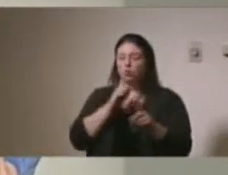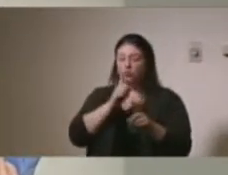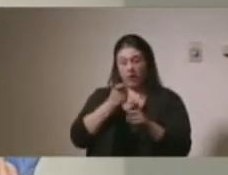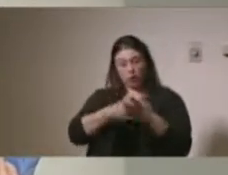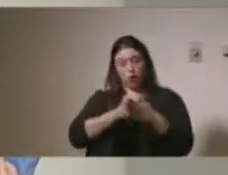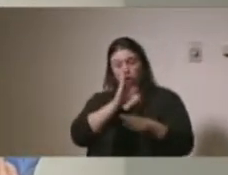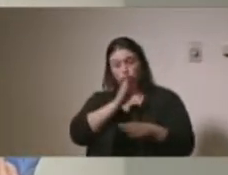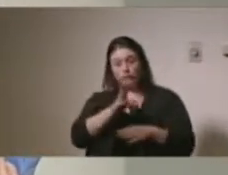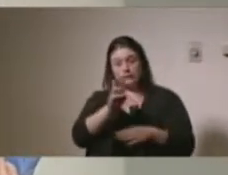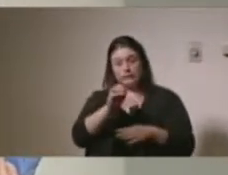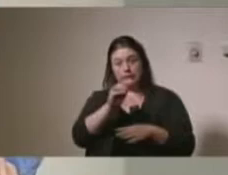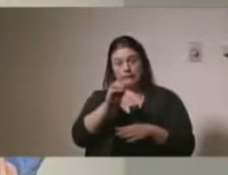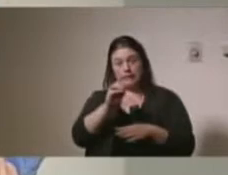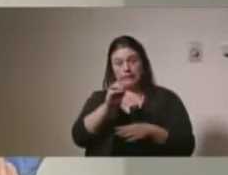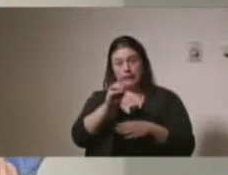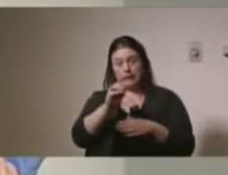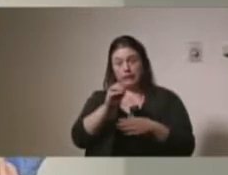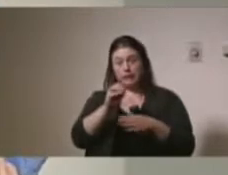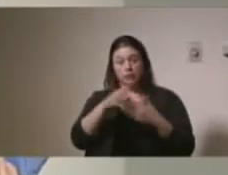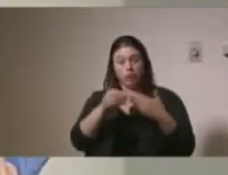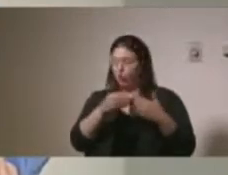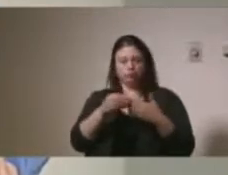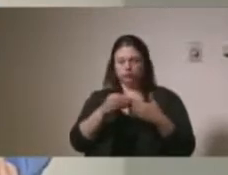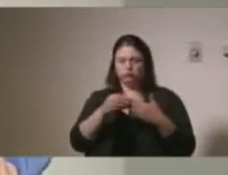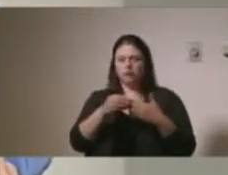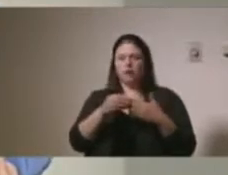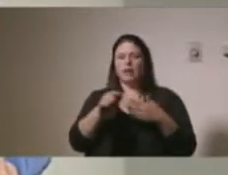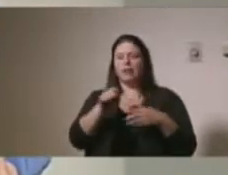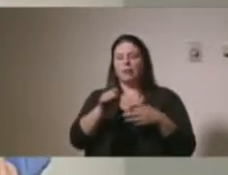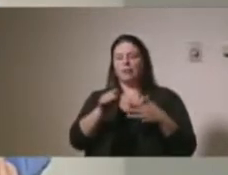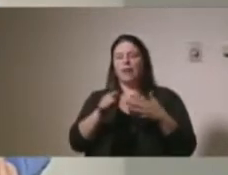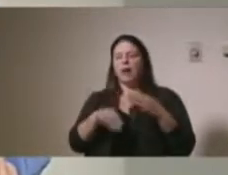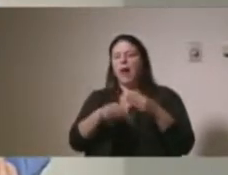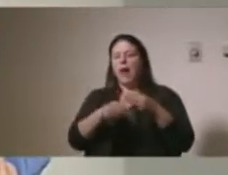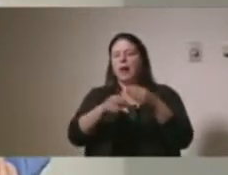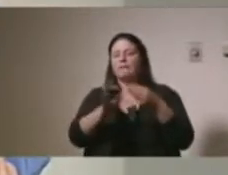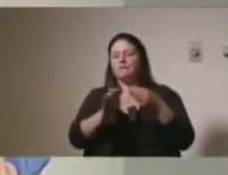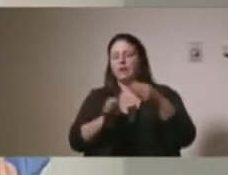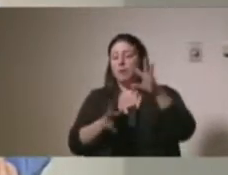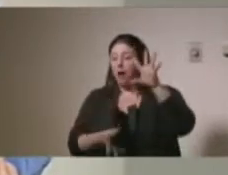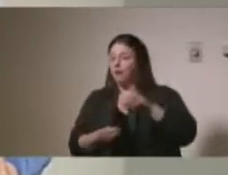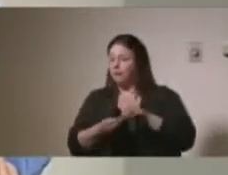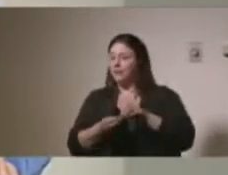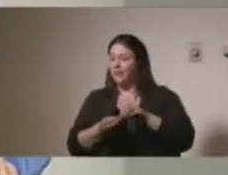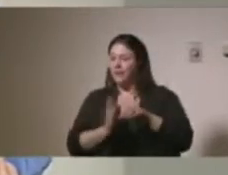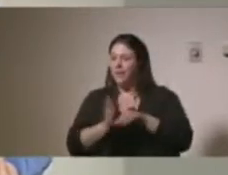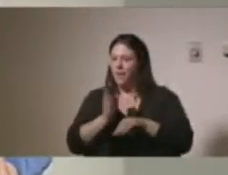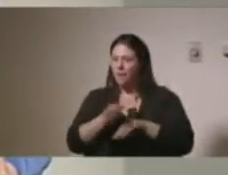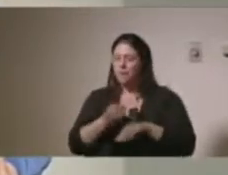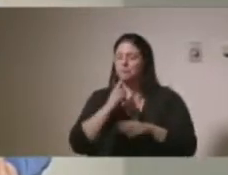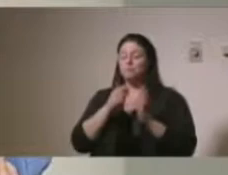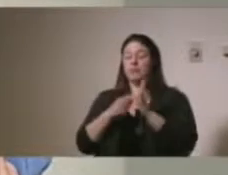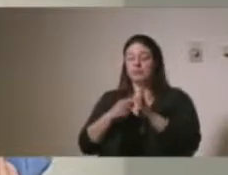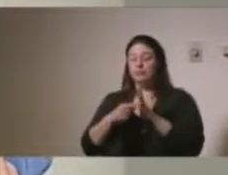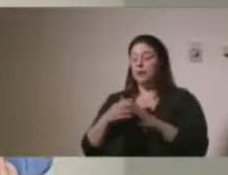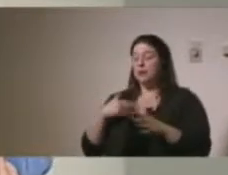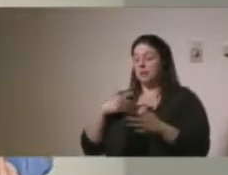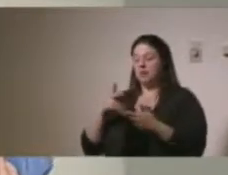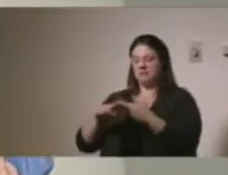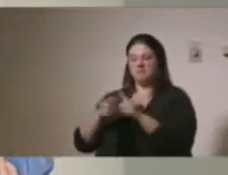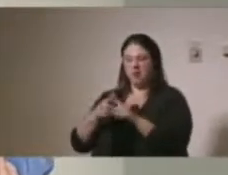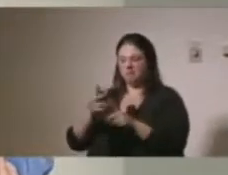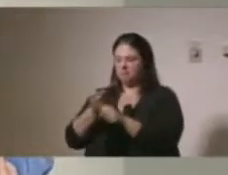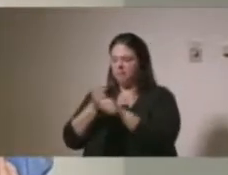And I just want to give you a sense of this. My friend Richard, who I met during the Occupy, gets a $230 check. He doesn't